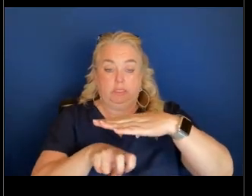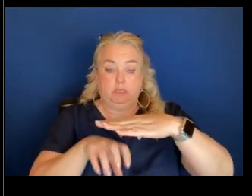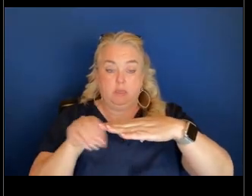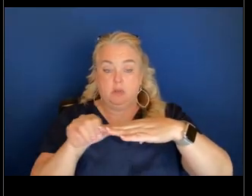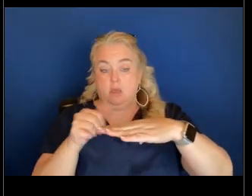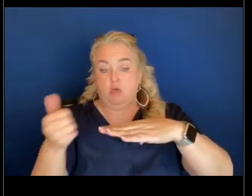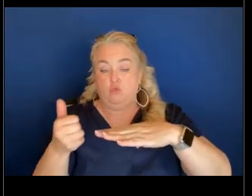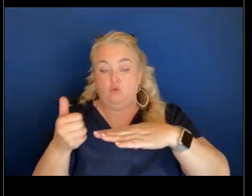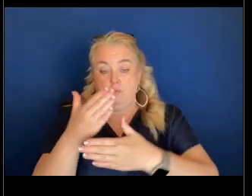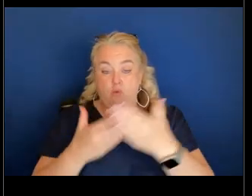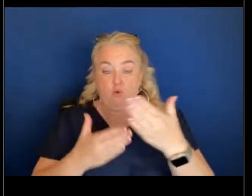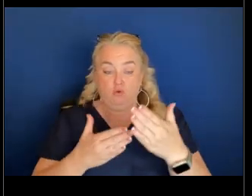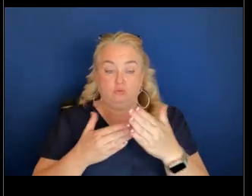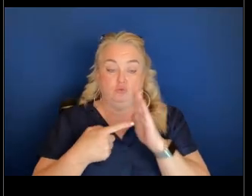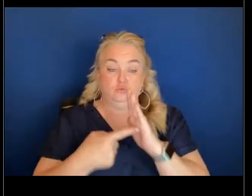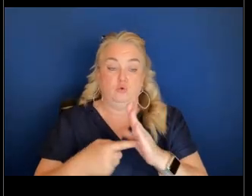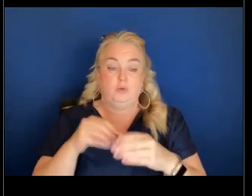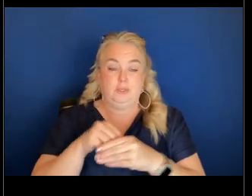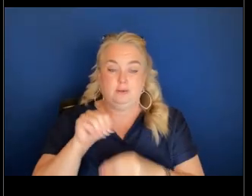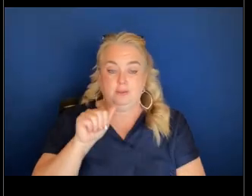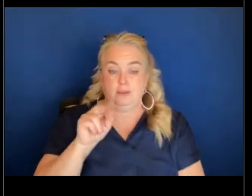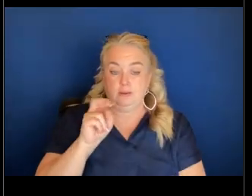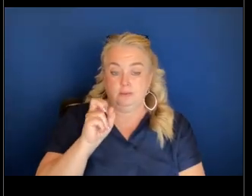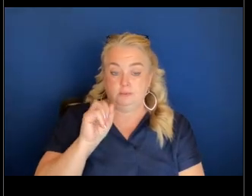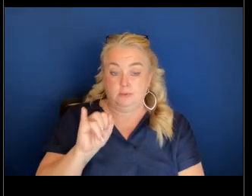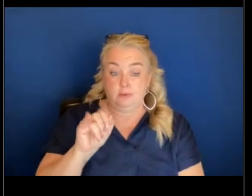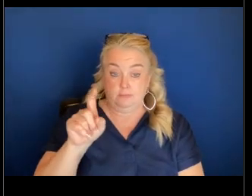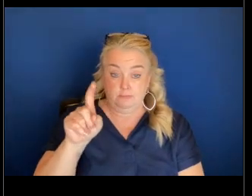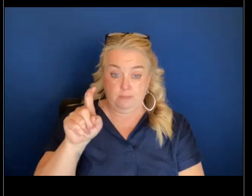features specified in ANSI.